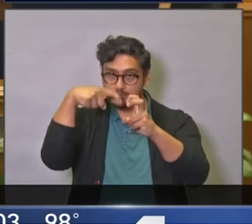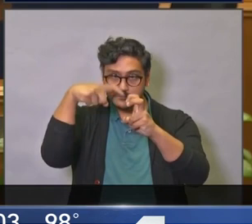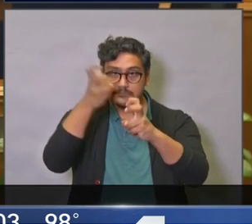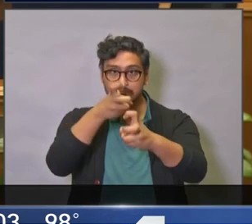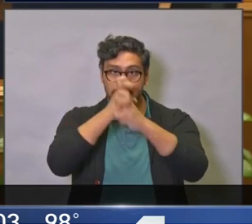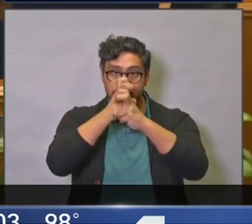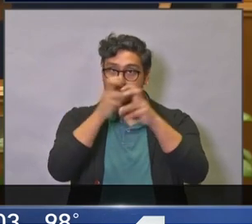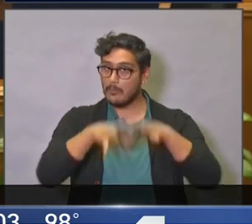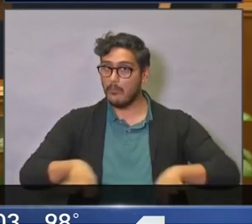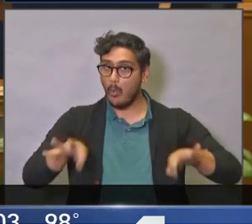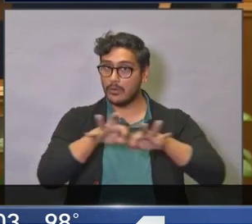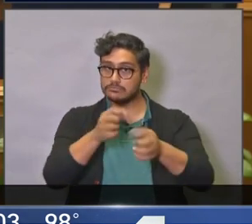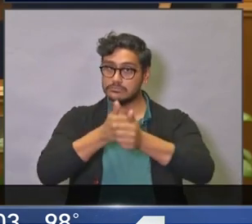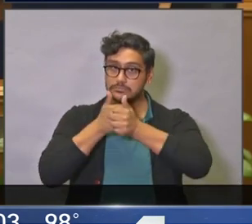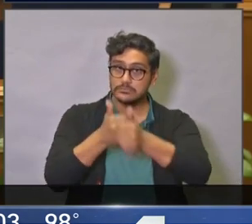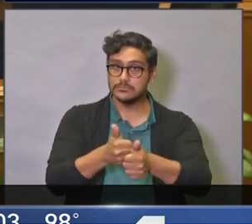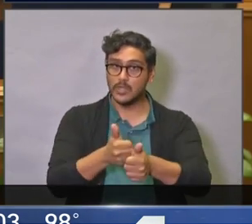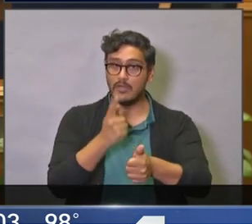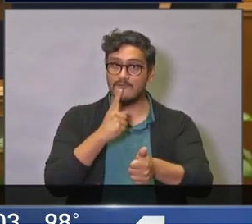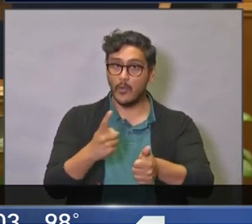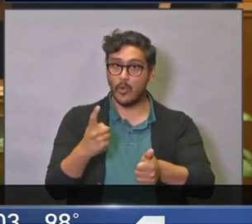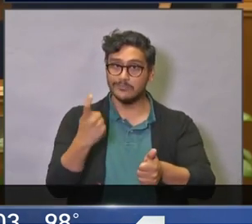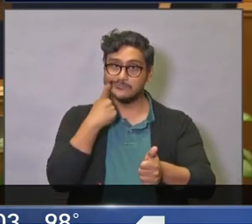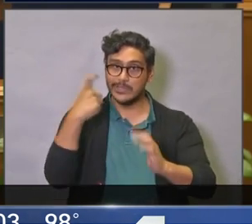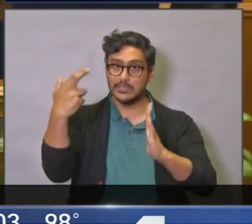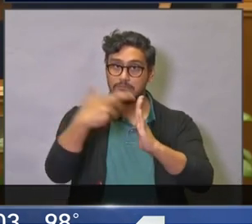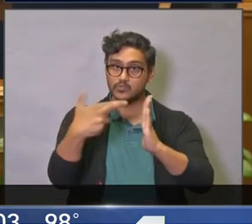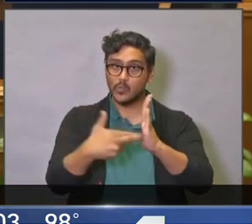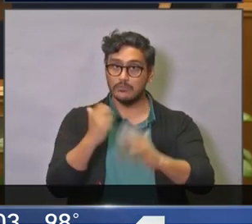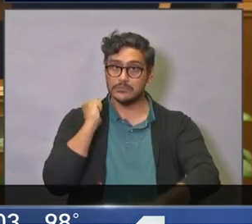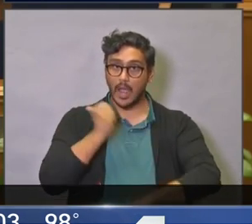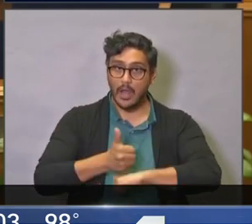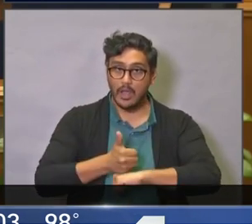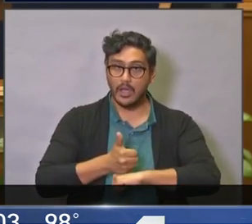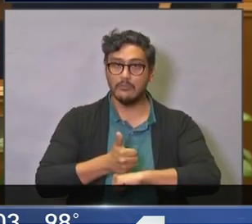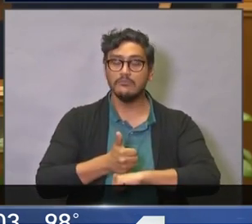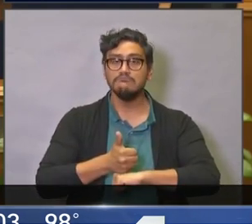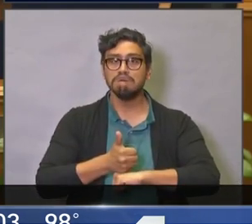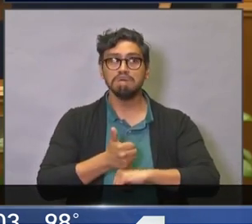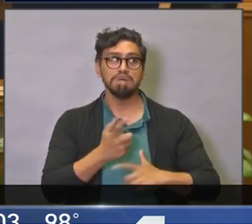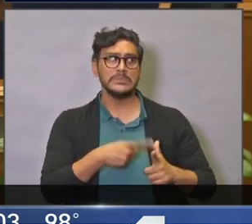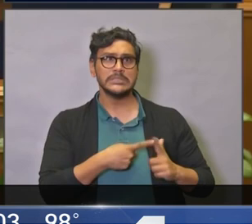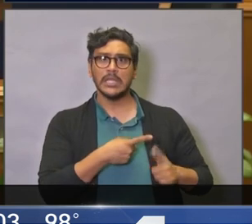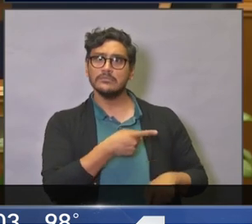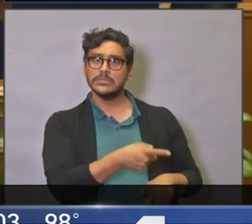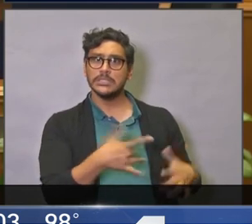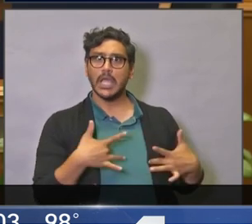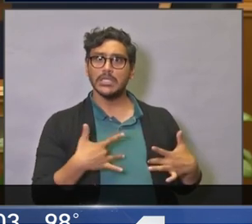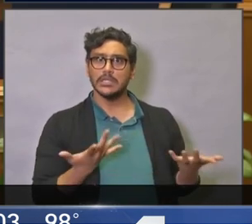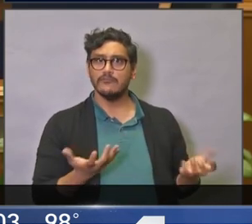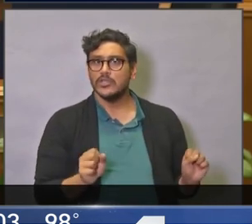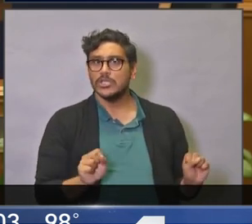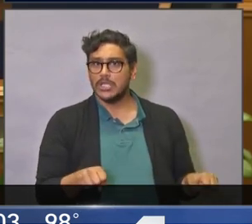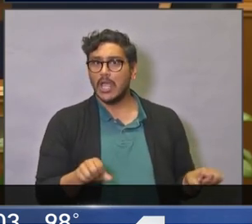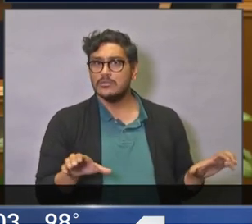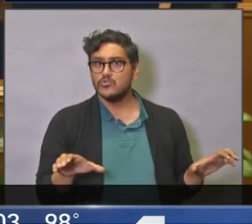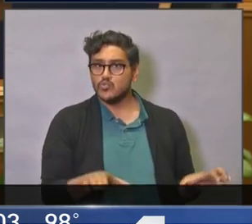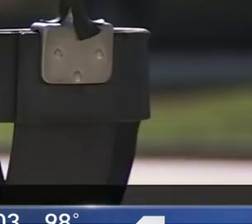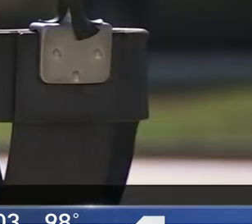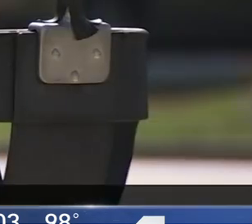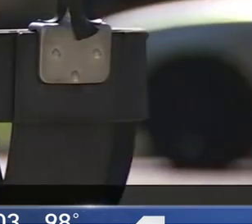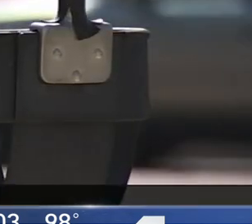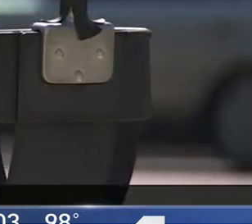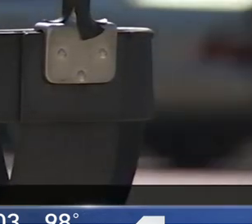the directives that are in place, these are activities that we think can be done with a lot of